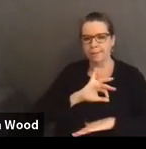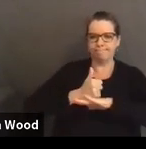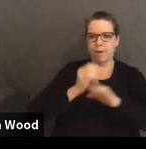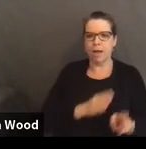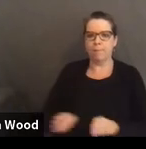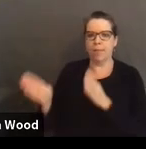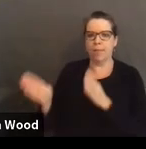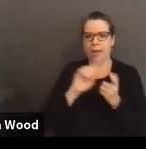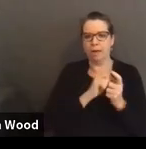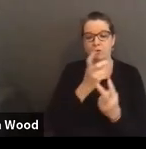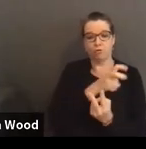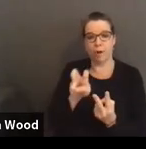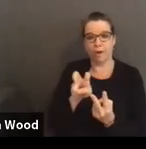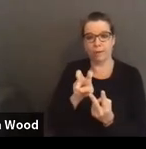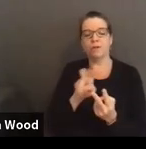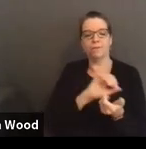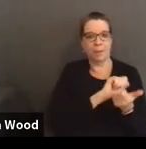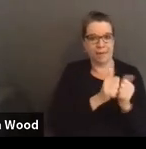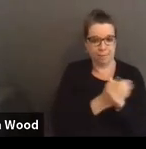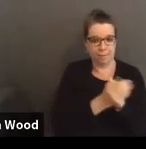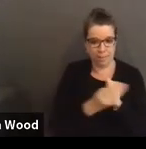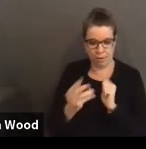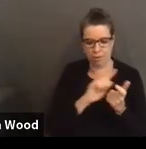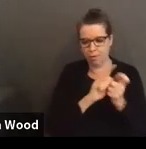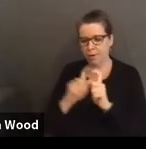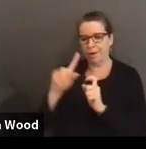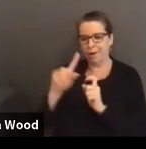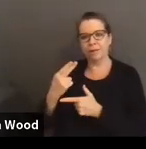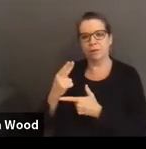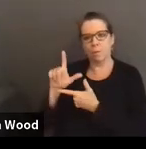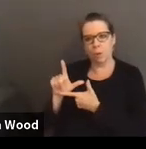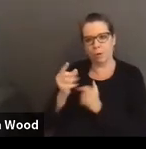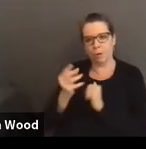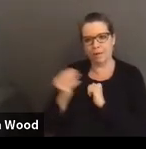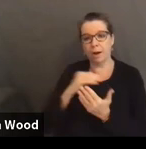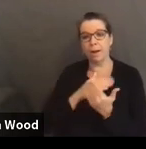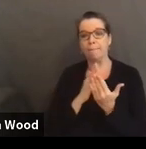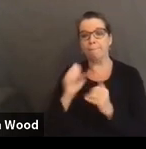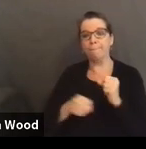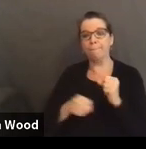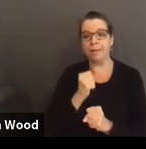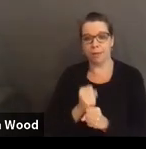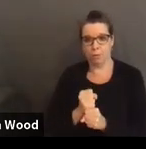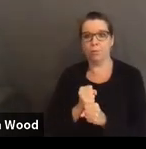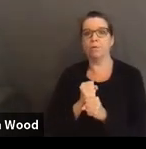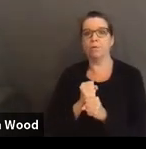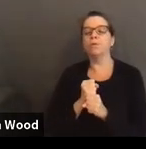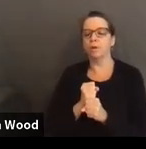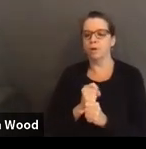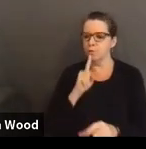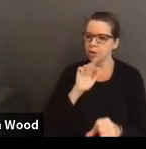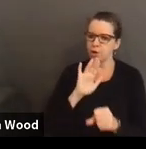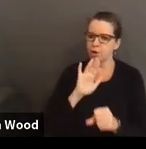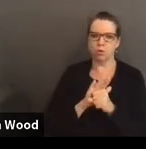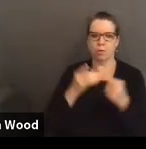transition from adapted materials to Texas Home Learning mid-year so that you can ensure continuity of